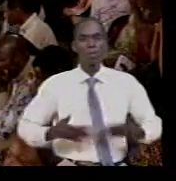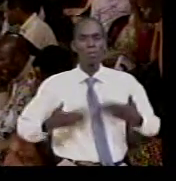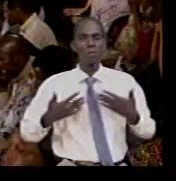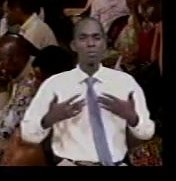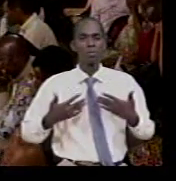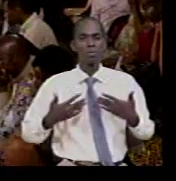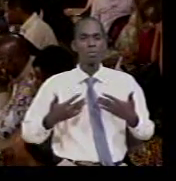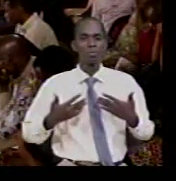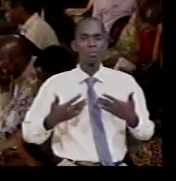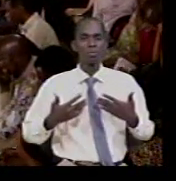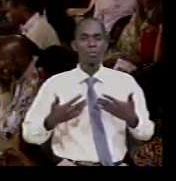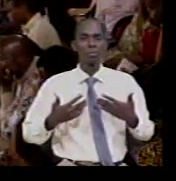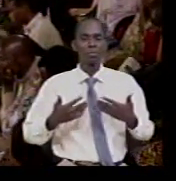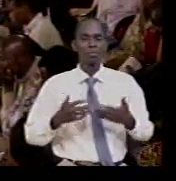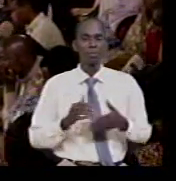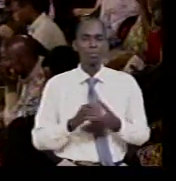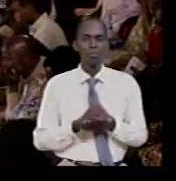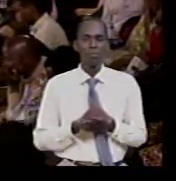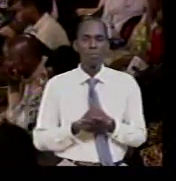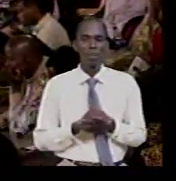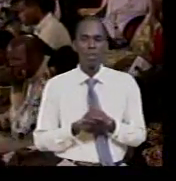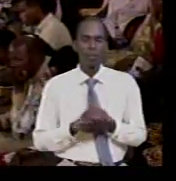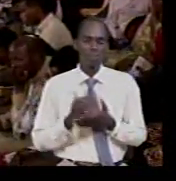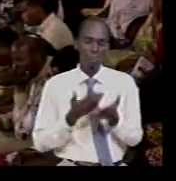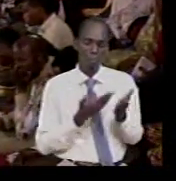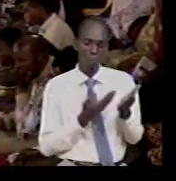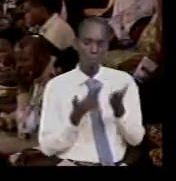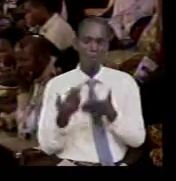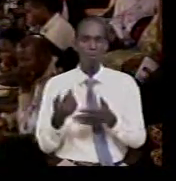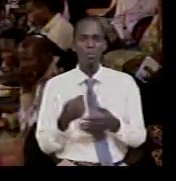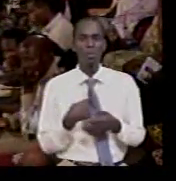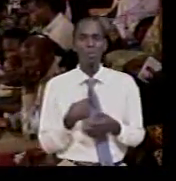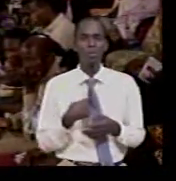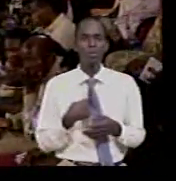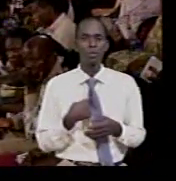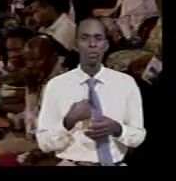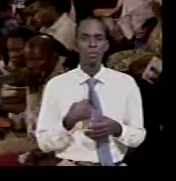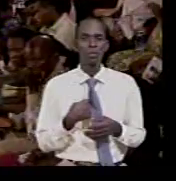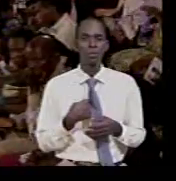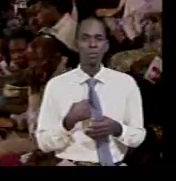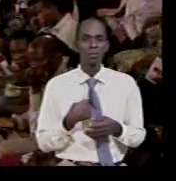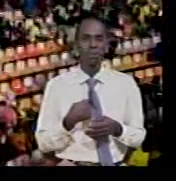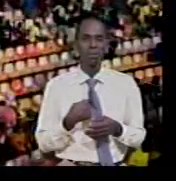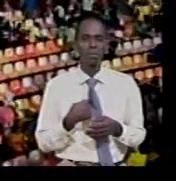into a new relationship with you.